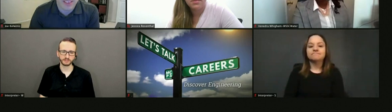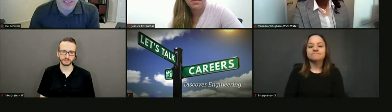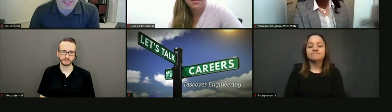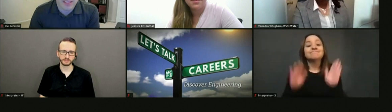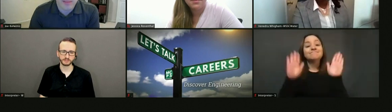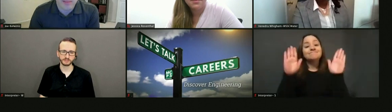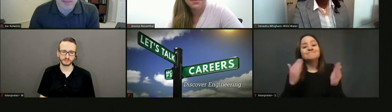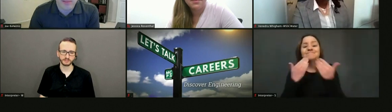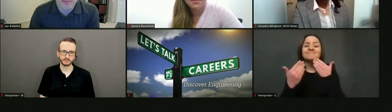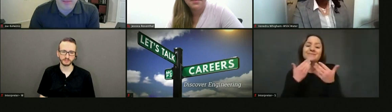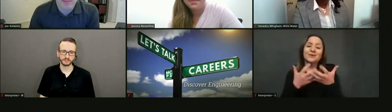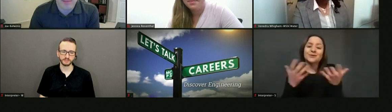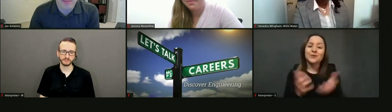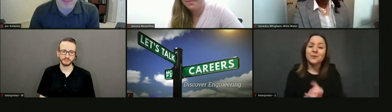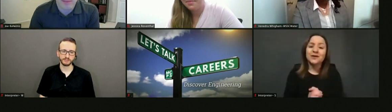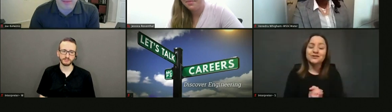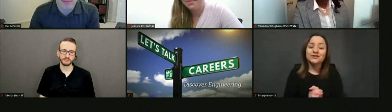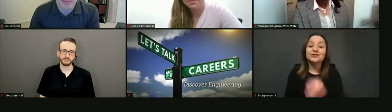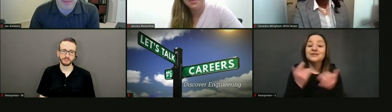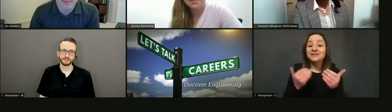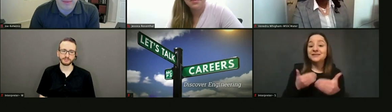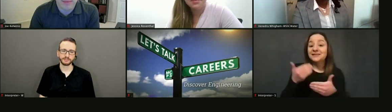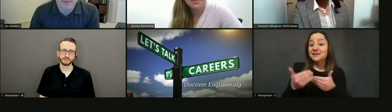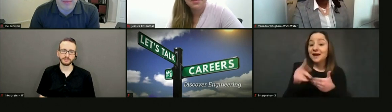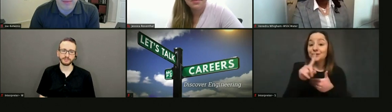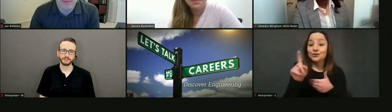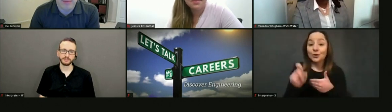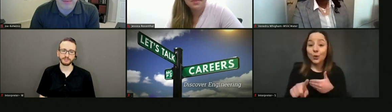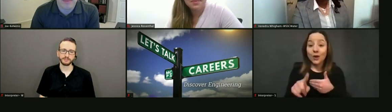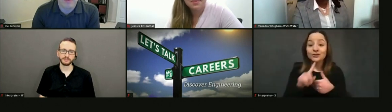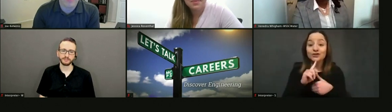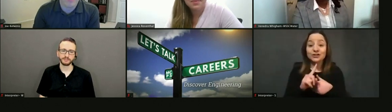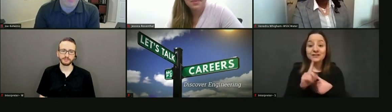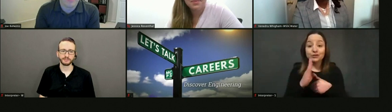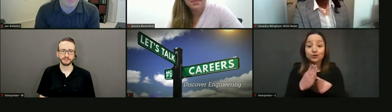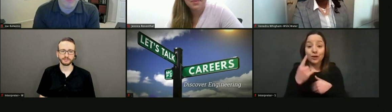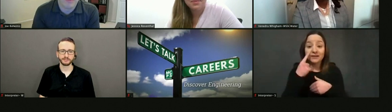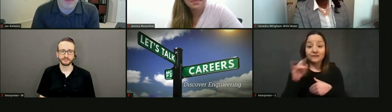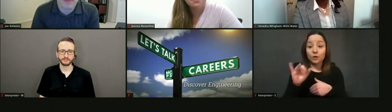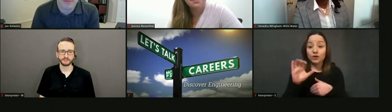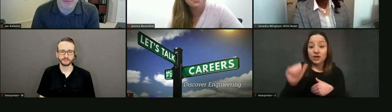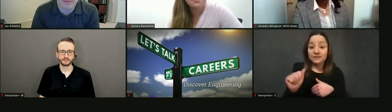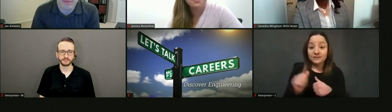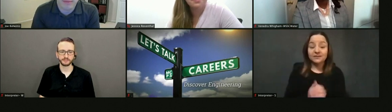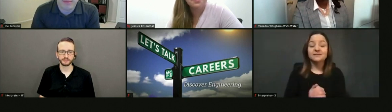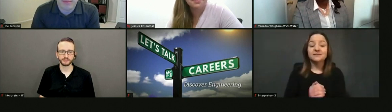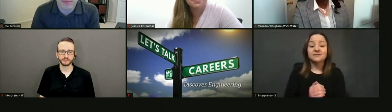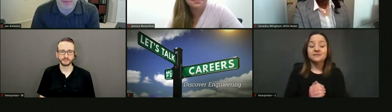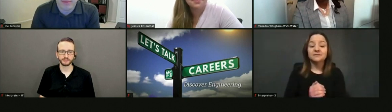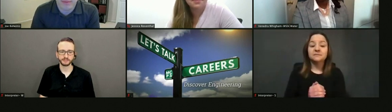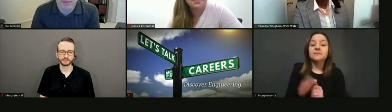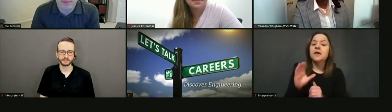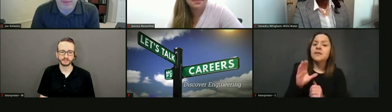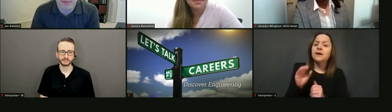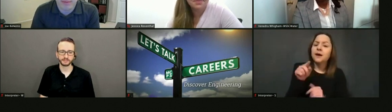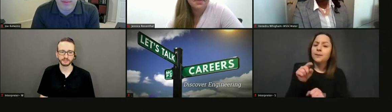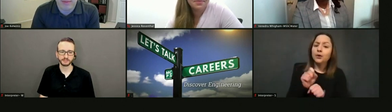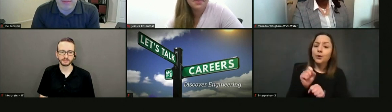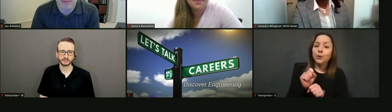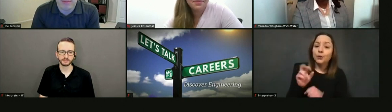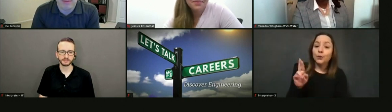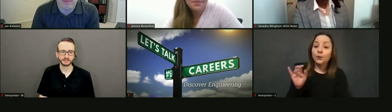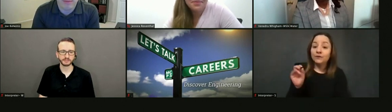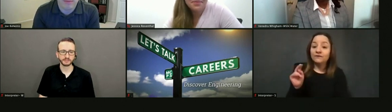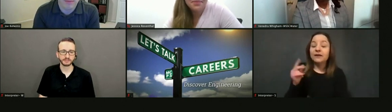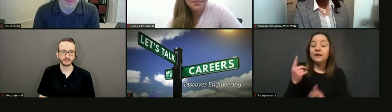Great. Thank you so much. Our next question is directed at Jessica. So the company you work for, Rivian,